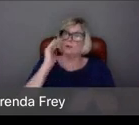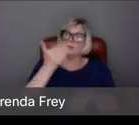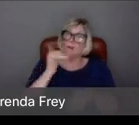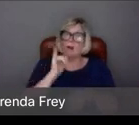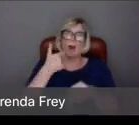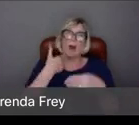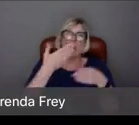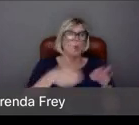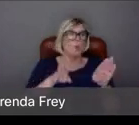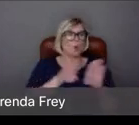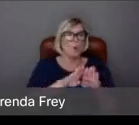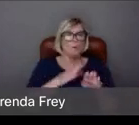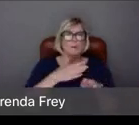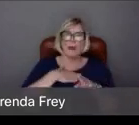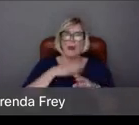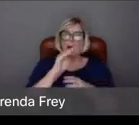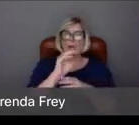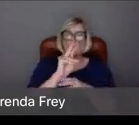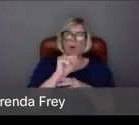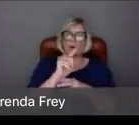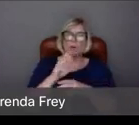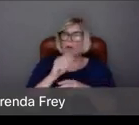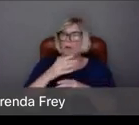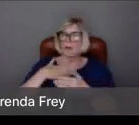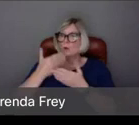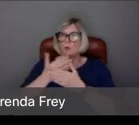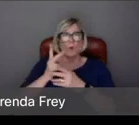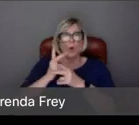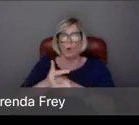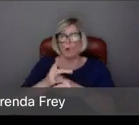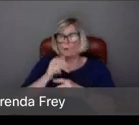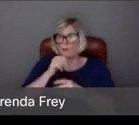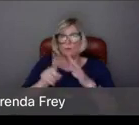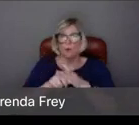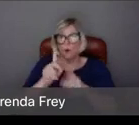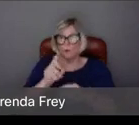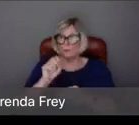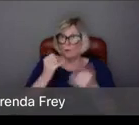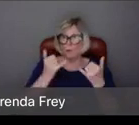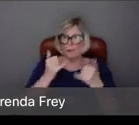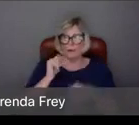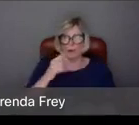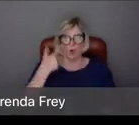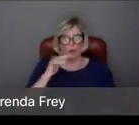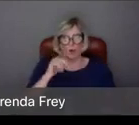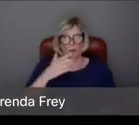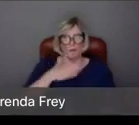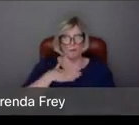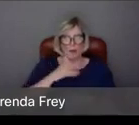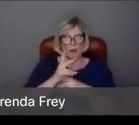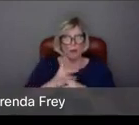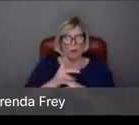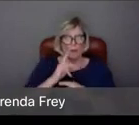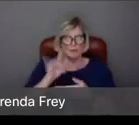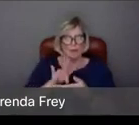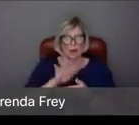mortgage, but the new loan doesn't show up yet. So right now it looks like I have a paid for mortgage, which is amazing, but it's definitely not